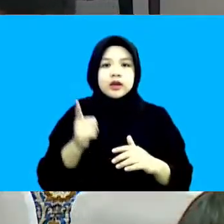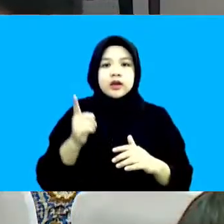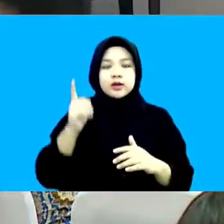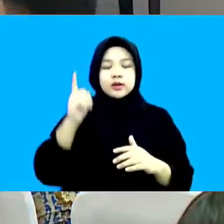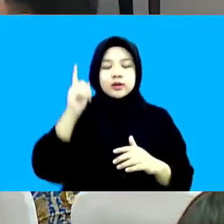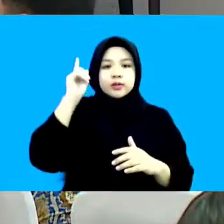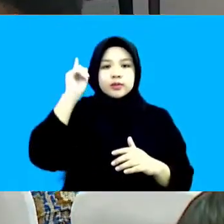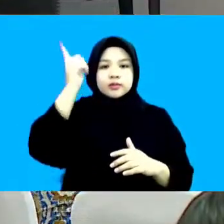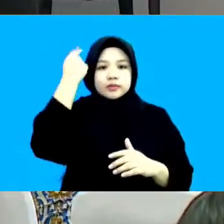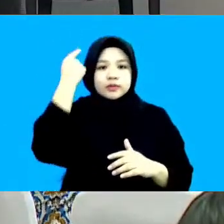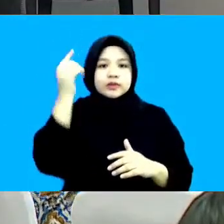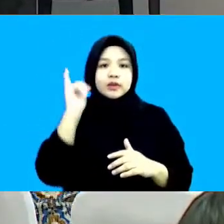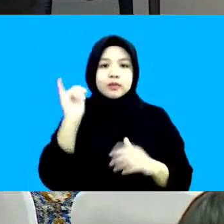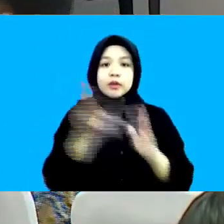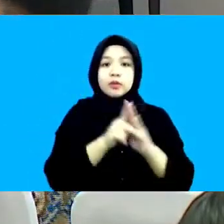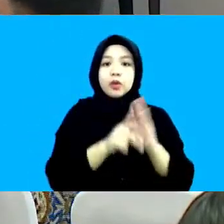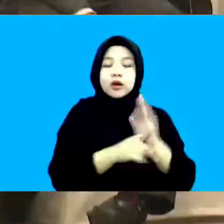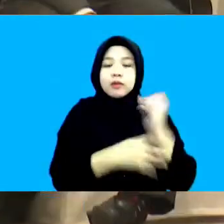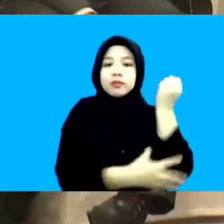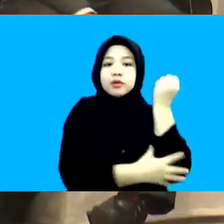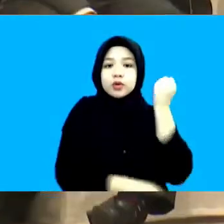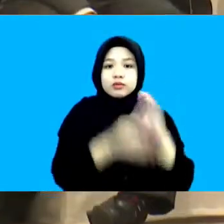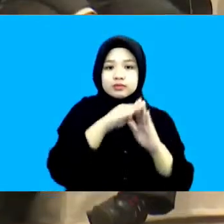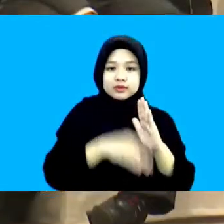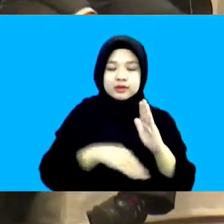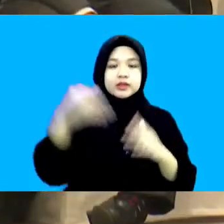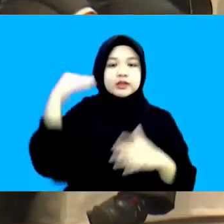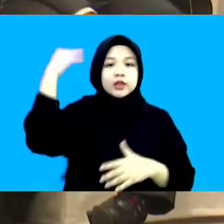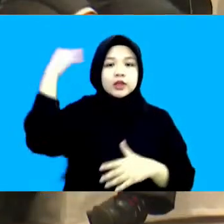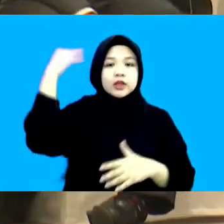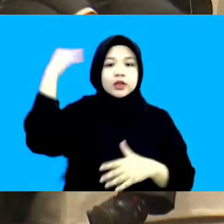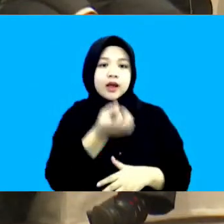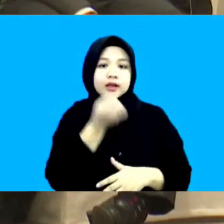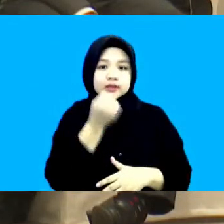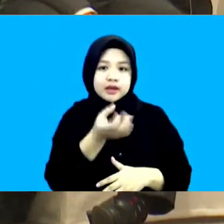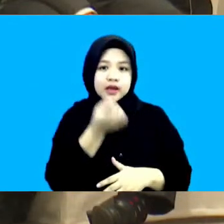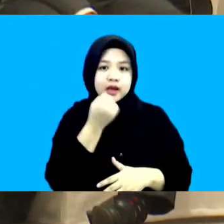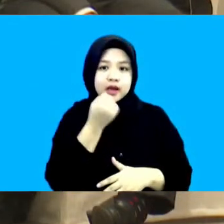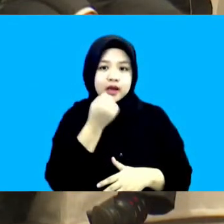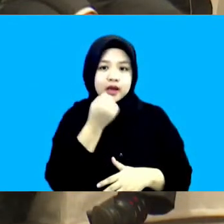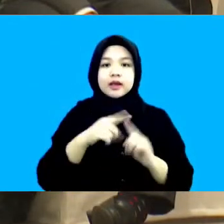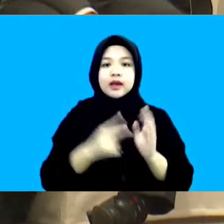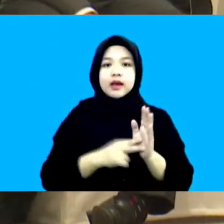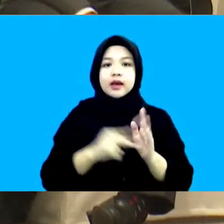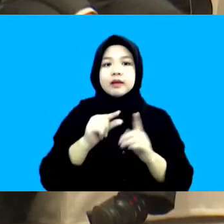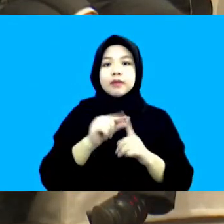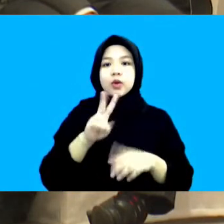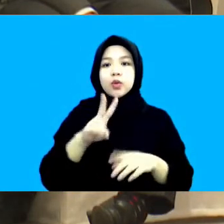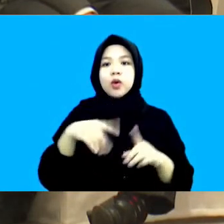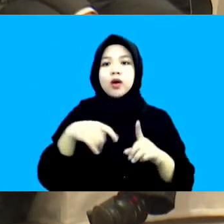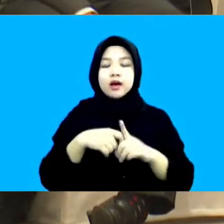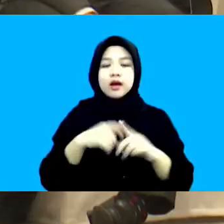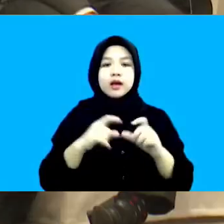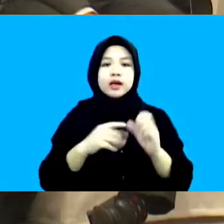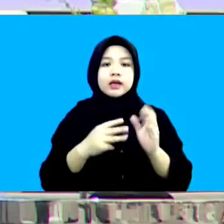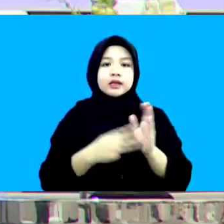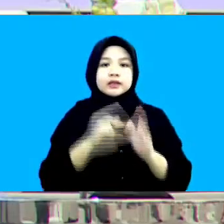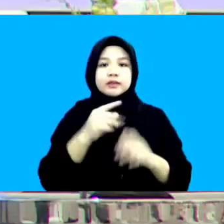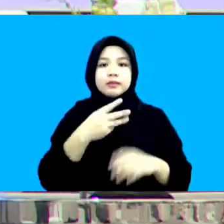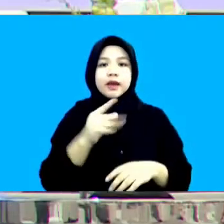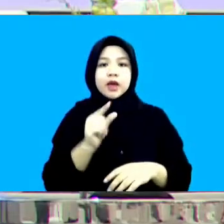session, we have very lucky with us today, our speakers,